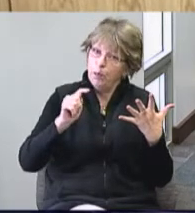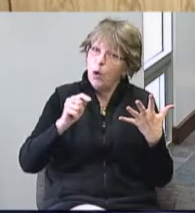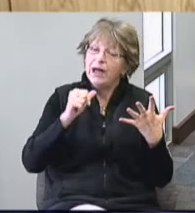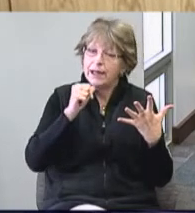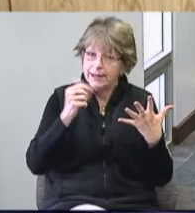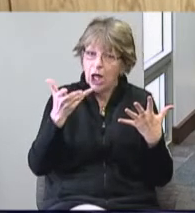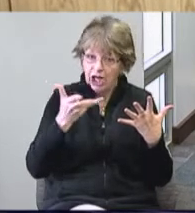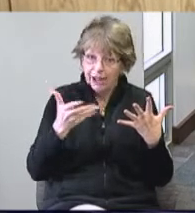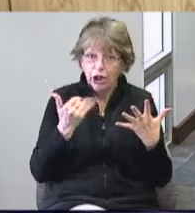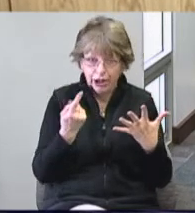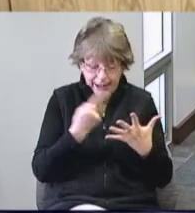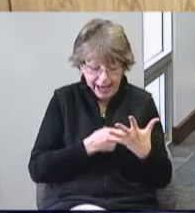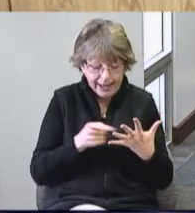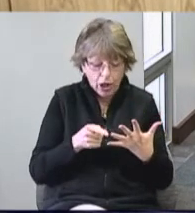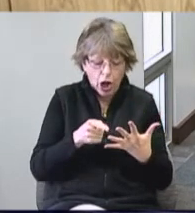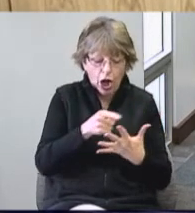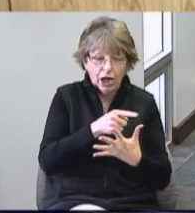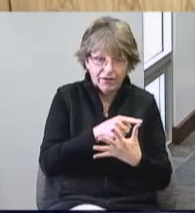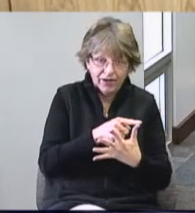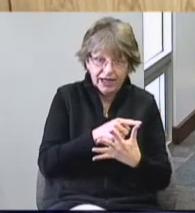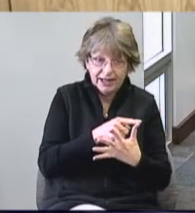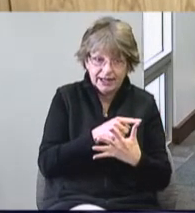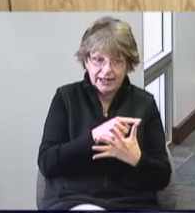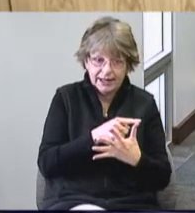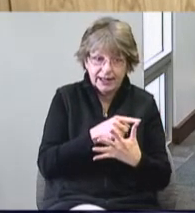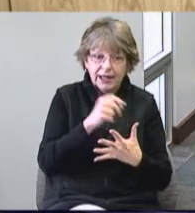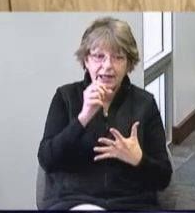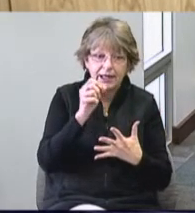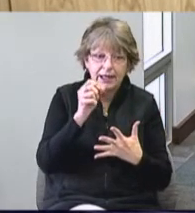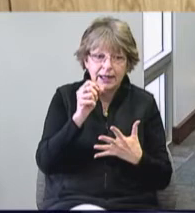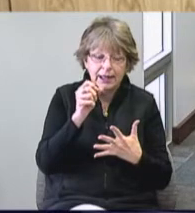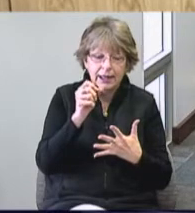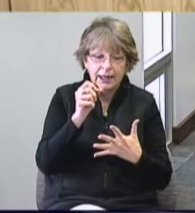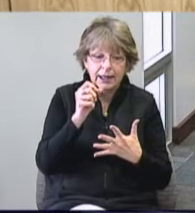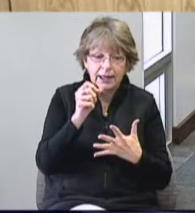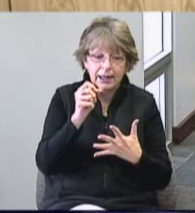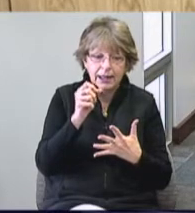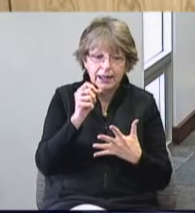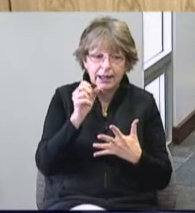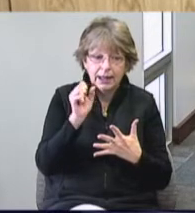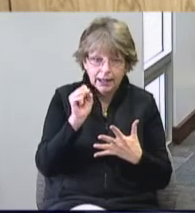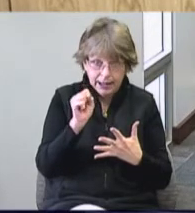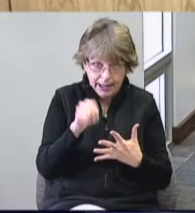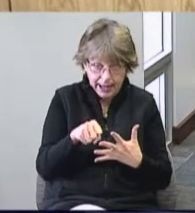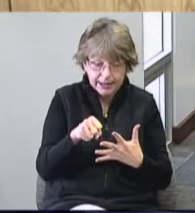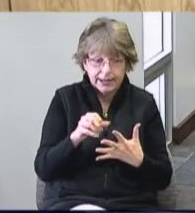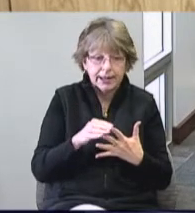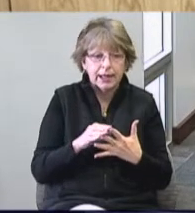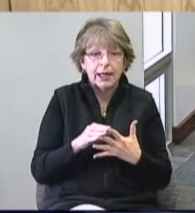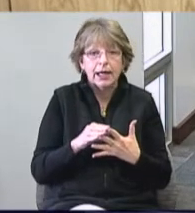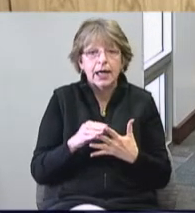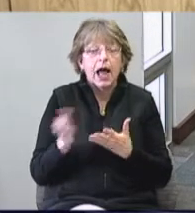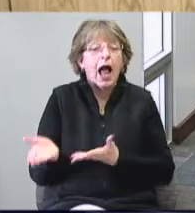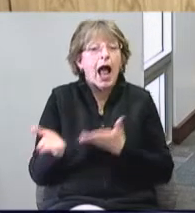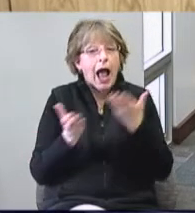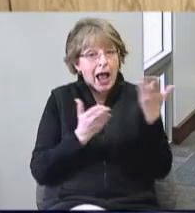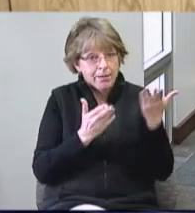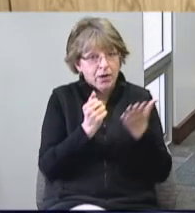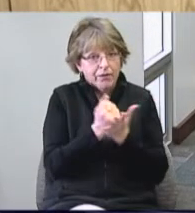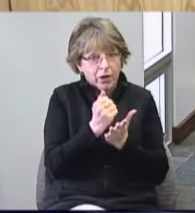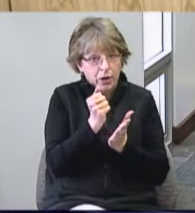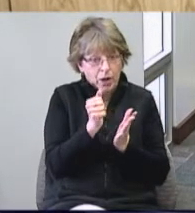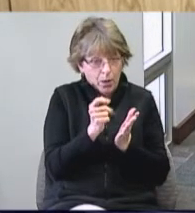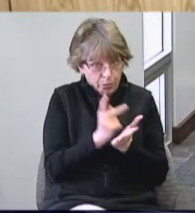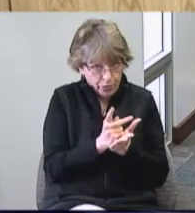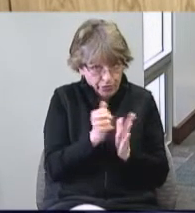Okay. Is there a motion to approve the consent agenda? I would move to approve the consent agenda and authorize the mayor to sign.